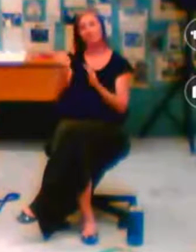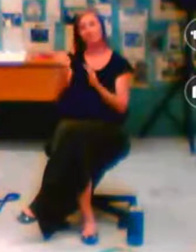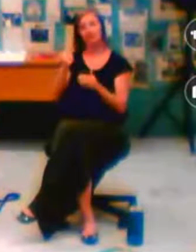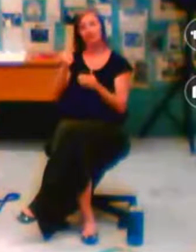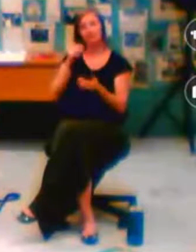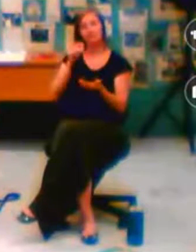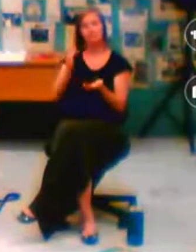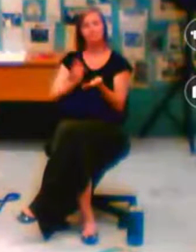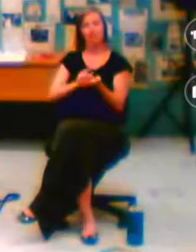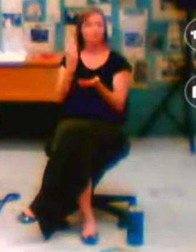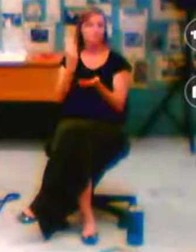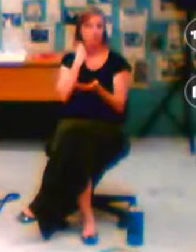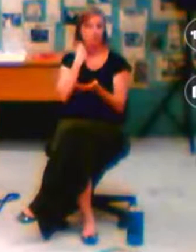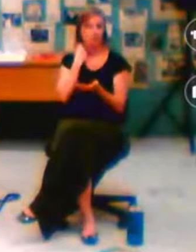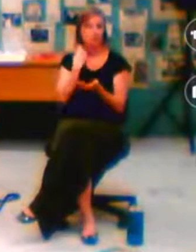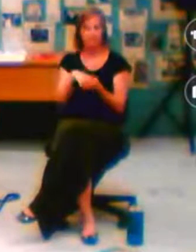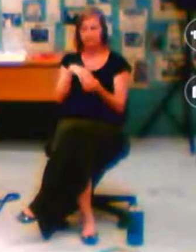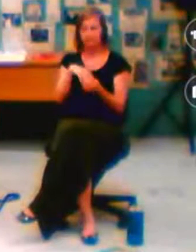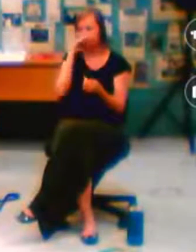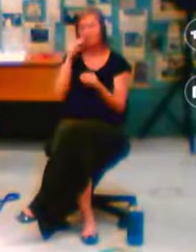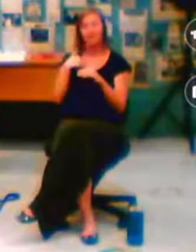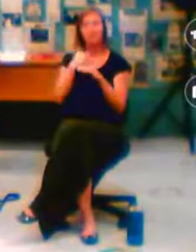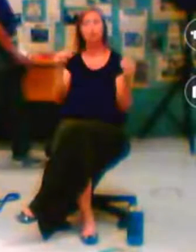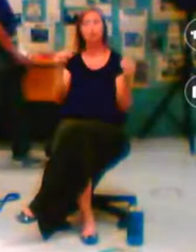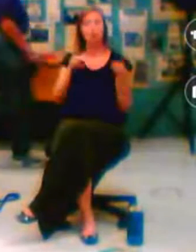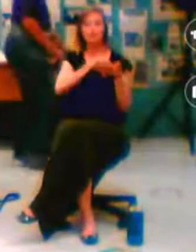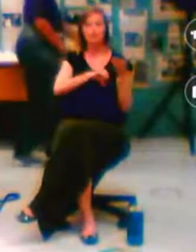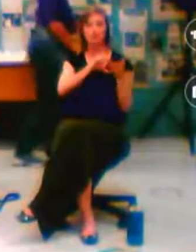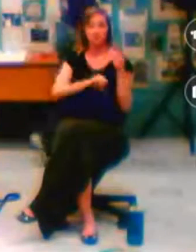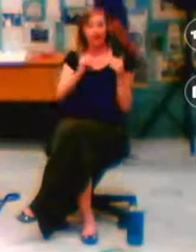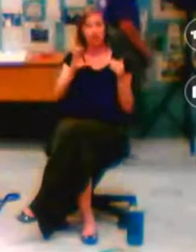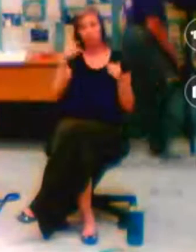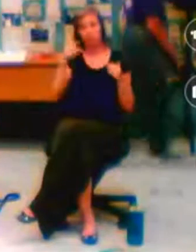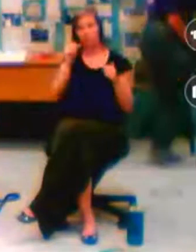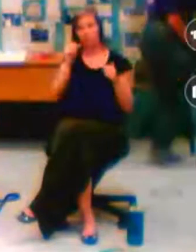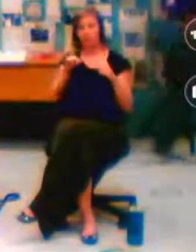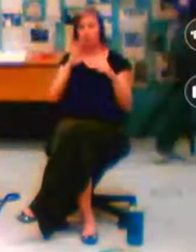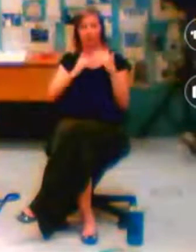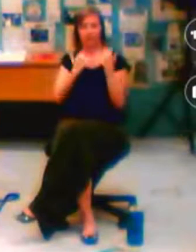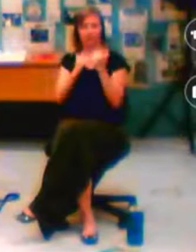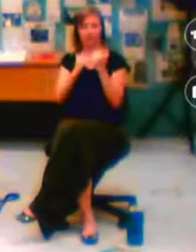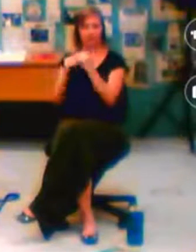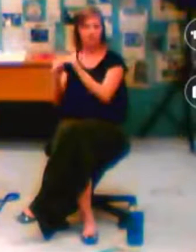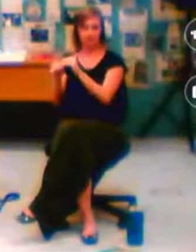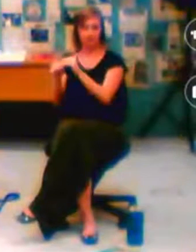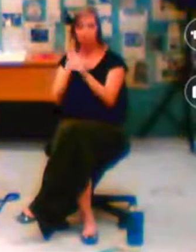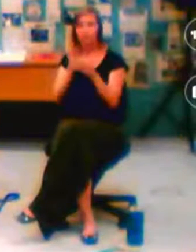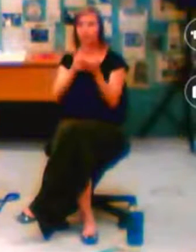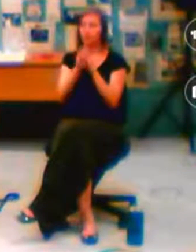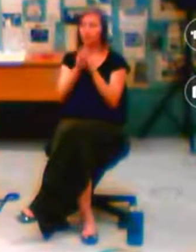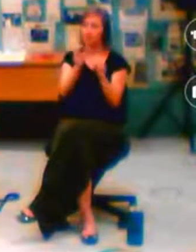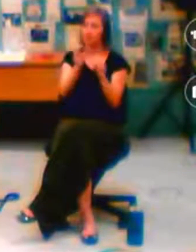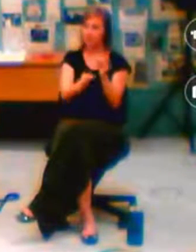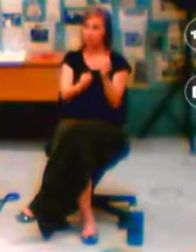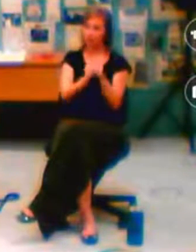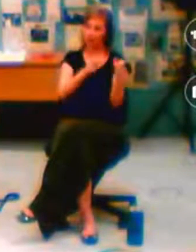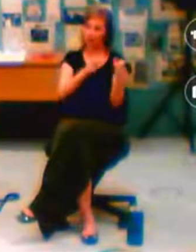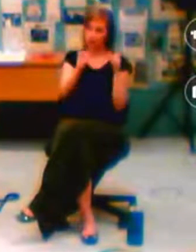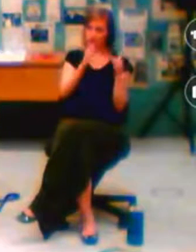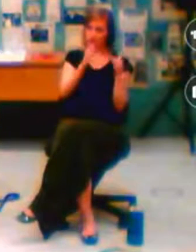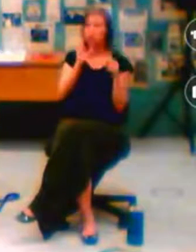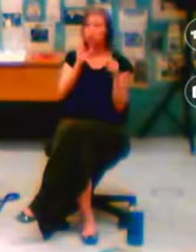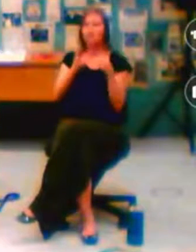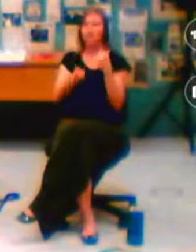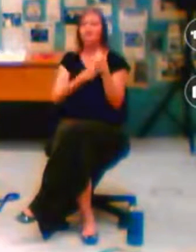complex patients. Colorado Care provides everyone in our state with comprehensive health benefits and eliminates